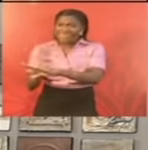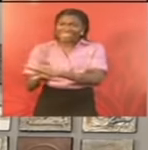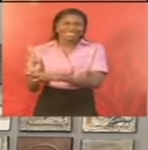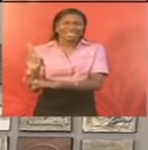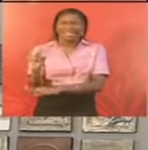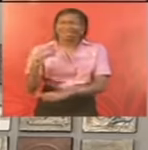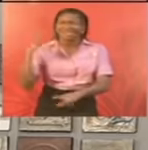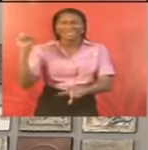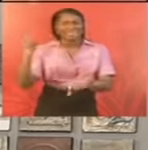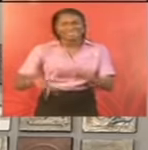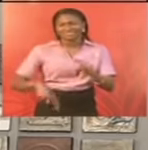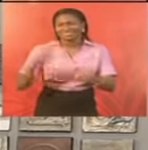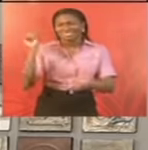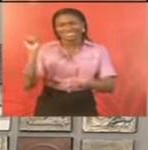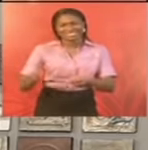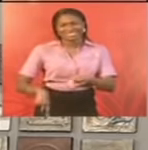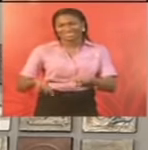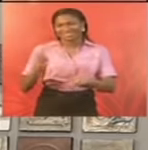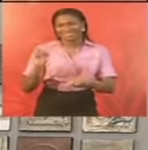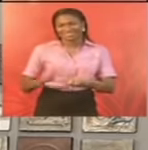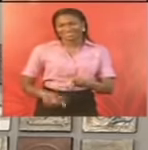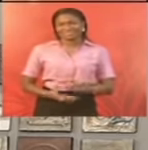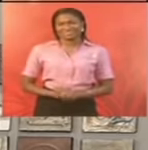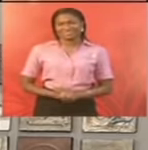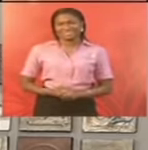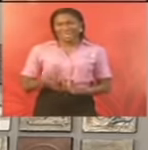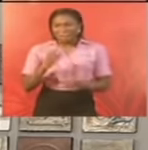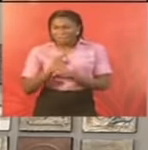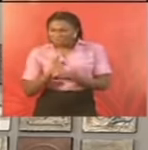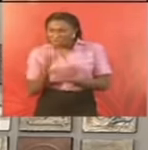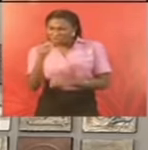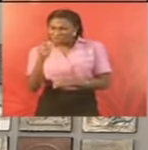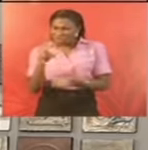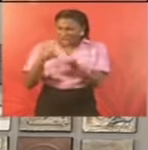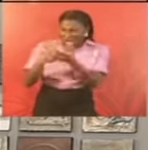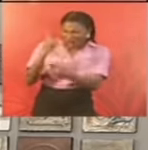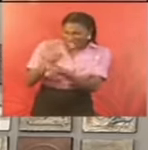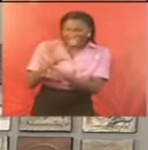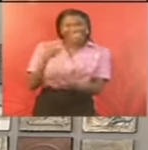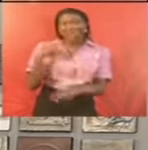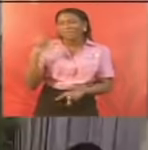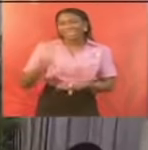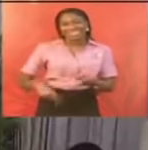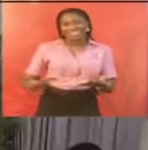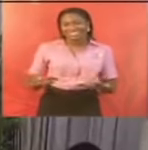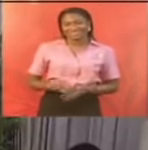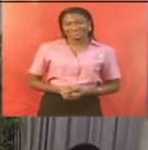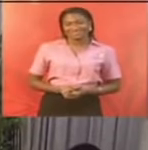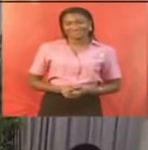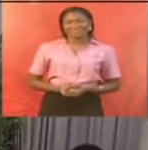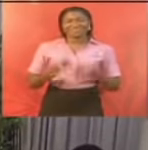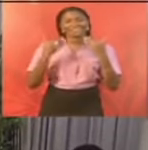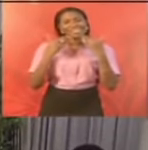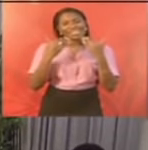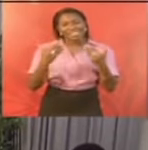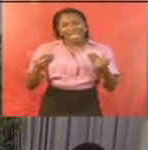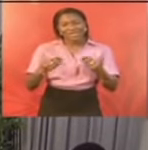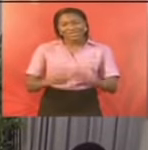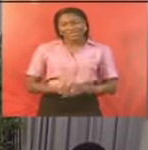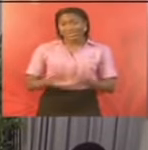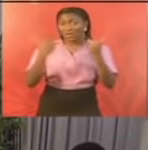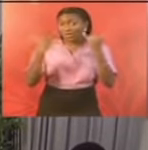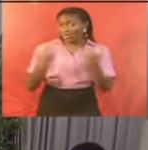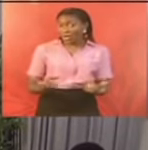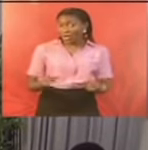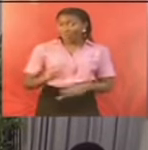check the concentration of their hand sanitizer alcohol. Thank you for the question. Thank you, Dr. Hines. And now questions